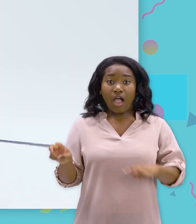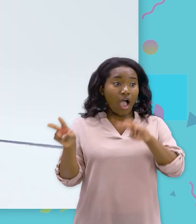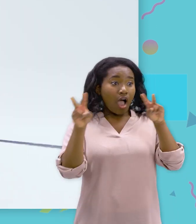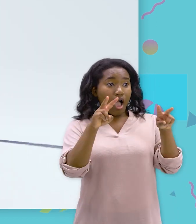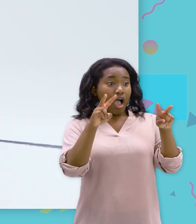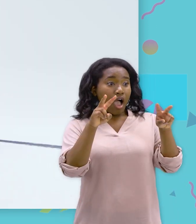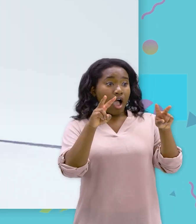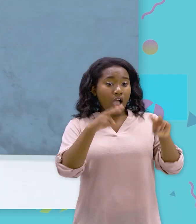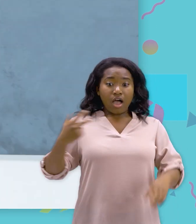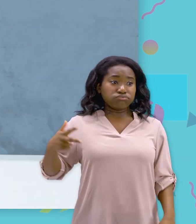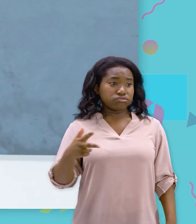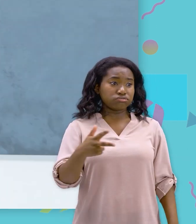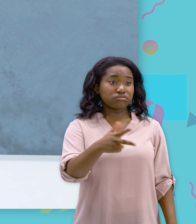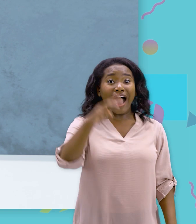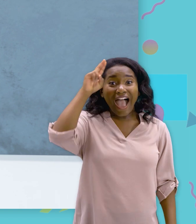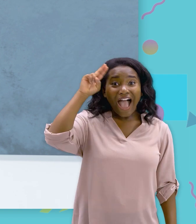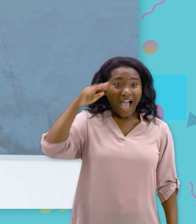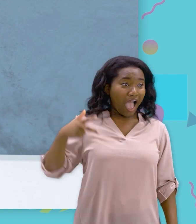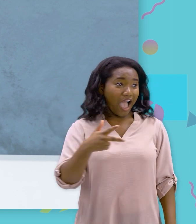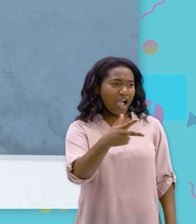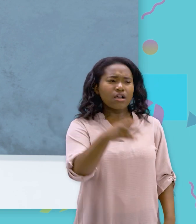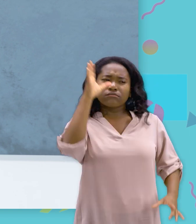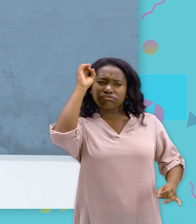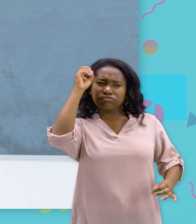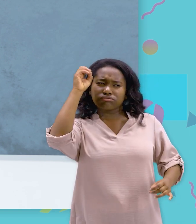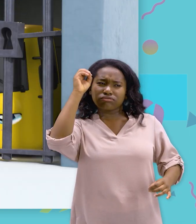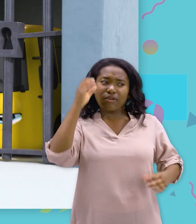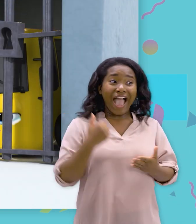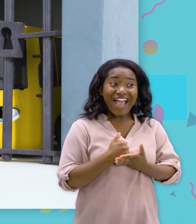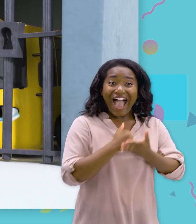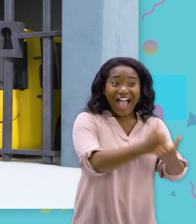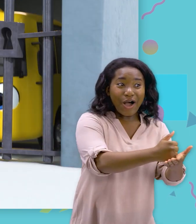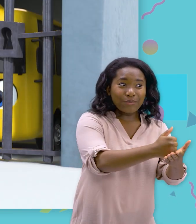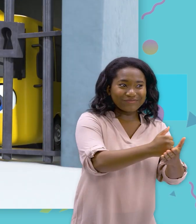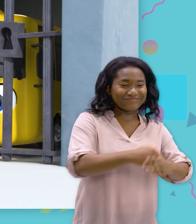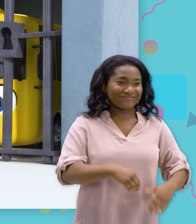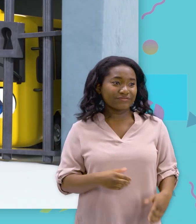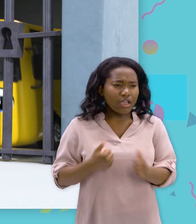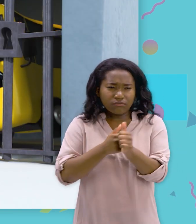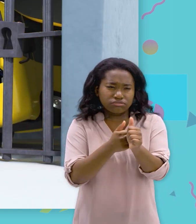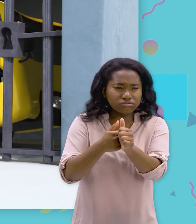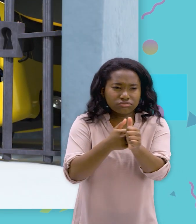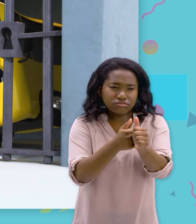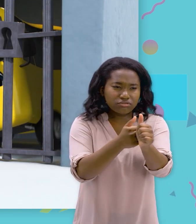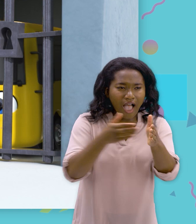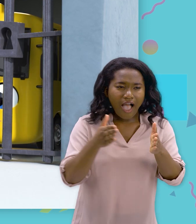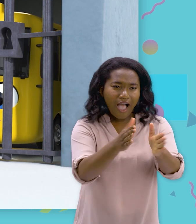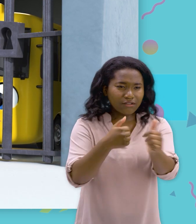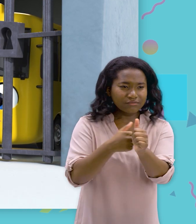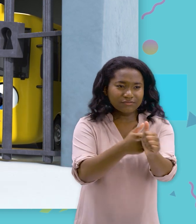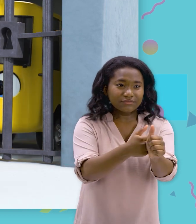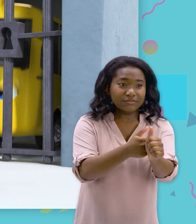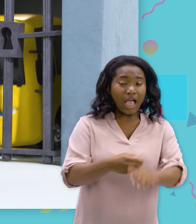Look who's passing, it's dear little Scout. She'll think of a way now to get Buster out. Scout, get going and follow the